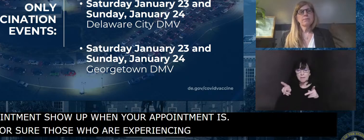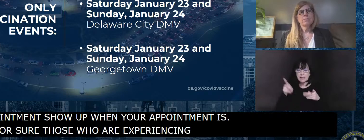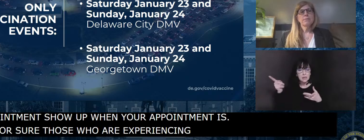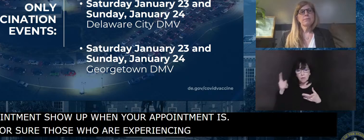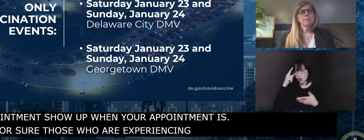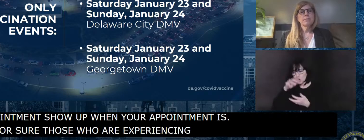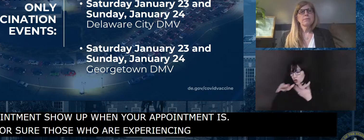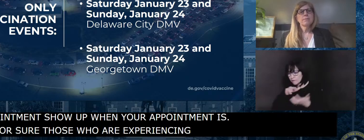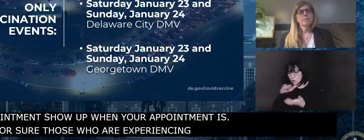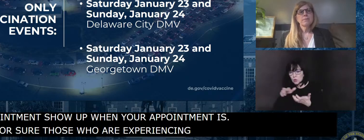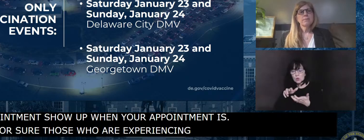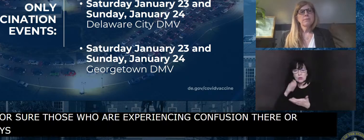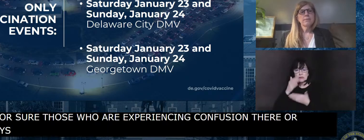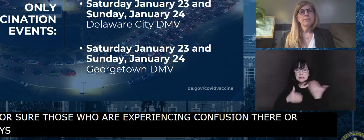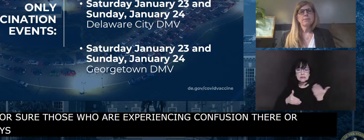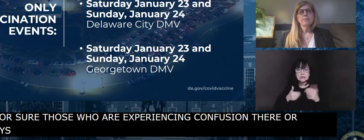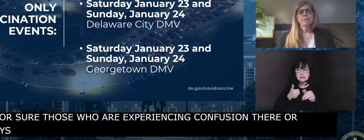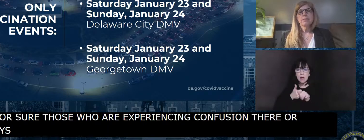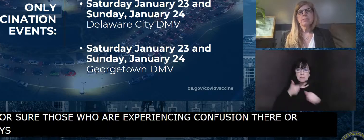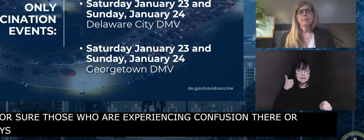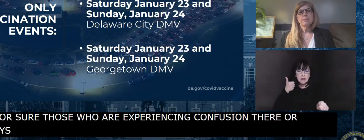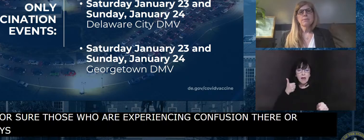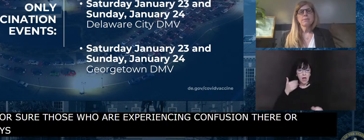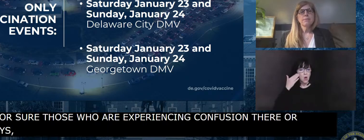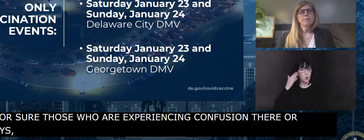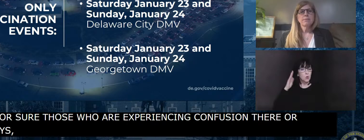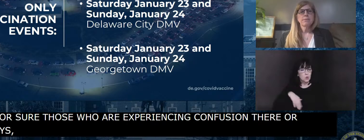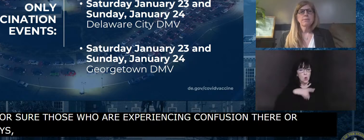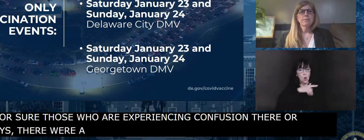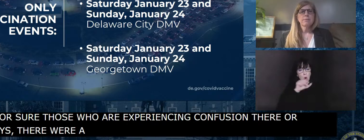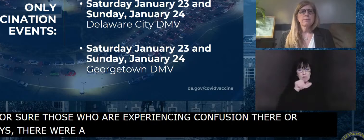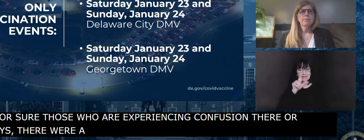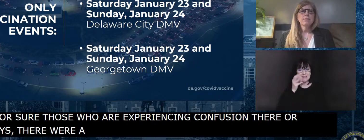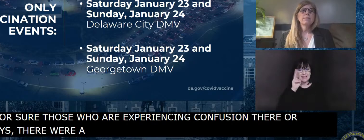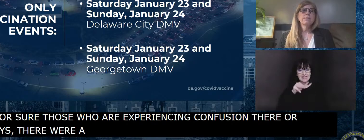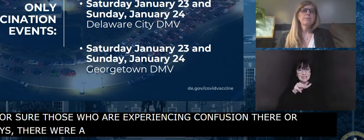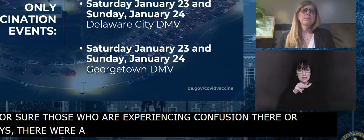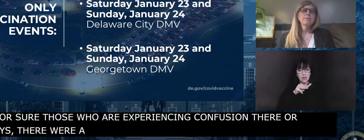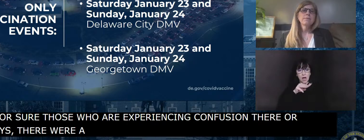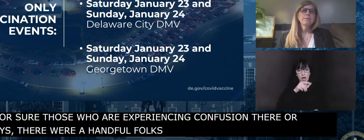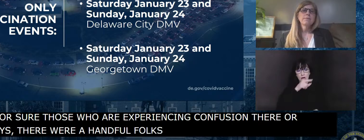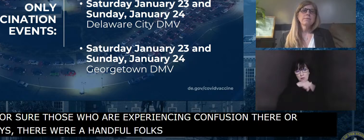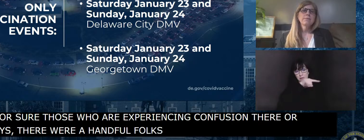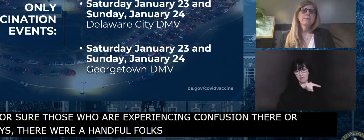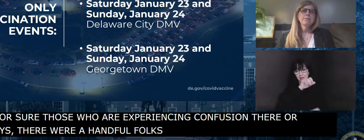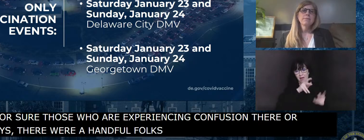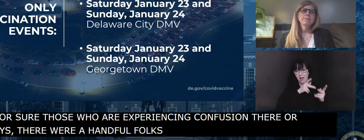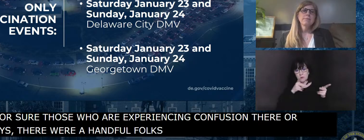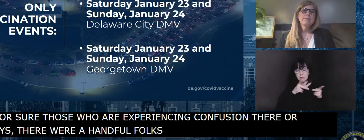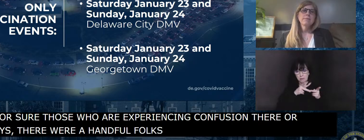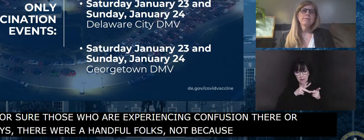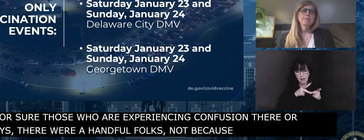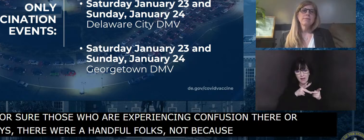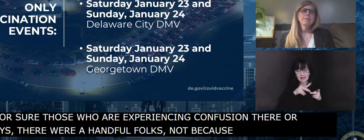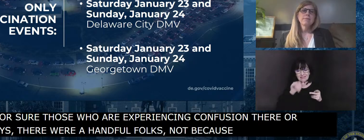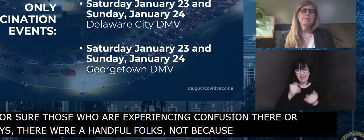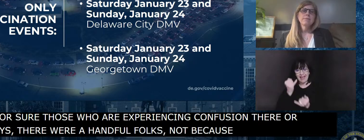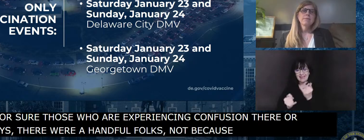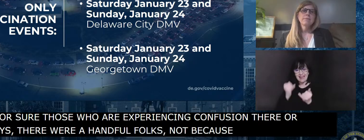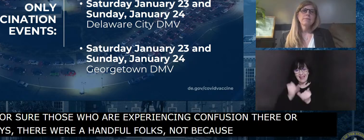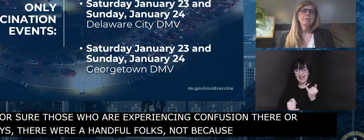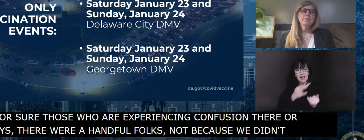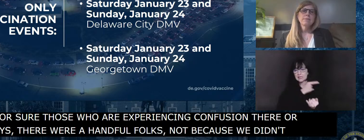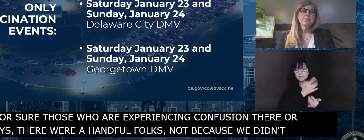of folks at the Salesiana pod that didn't make it at the end, not because we didn't have vaccines, we actually did, but they ran out of